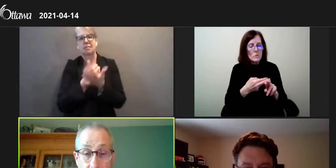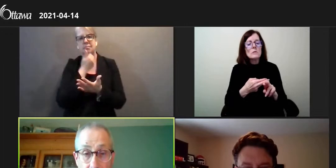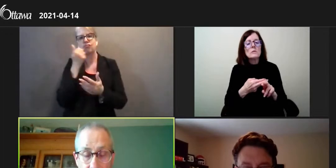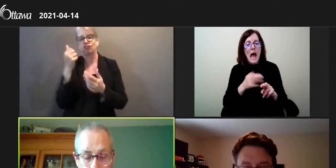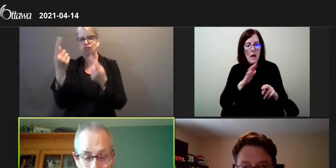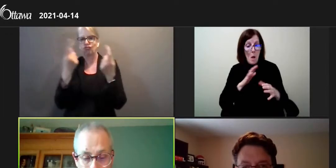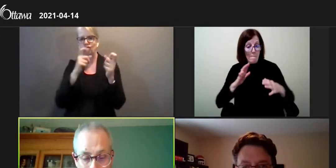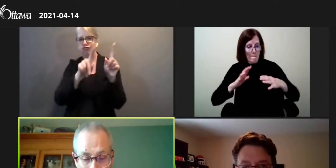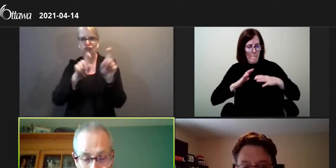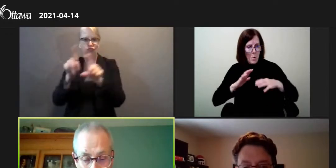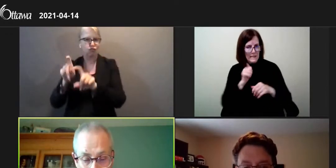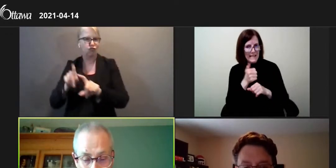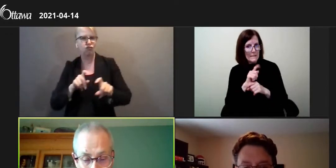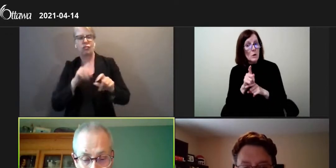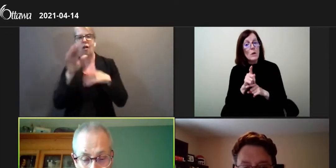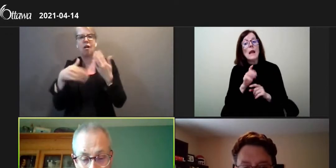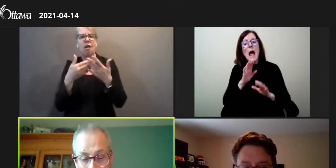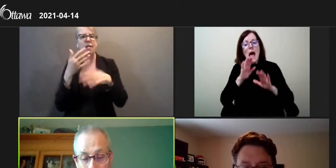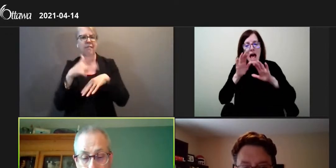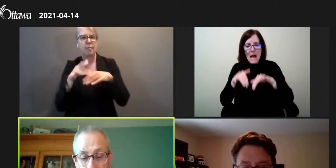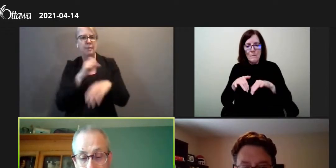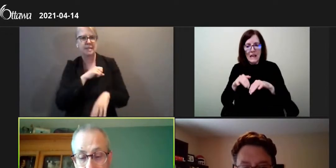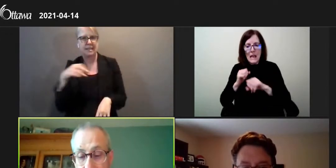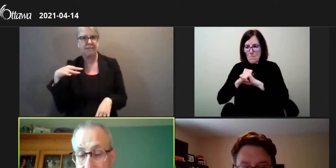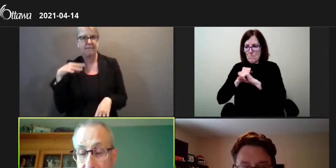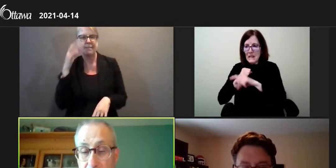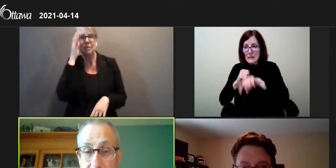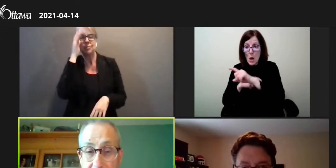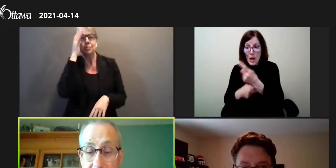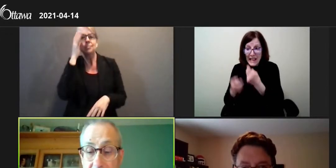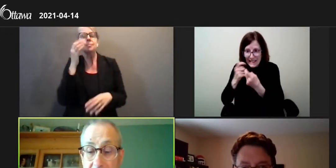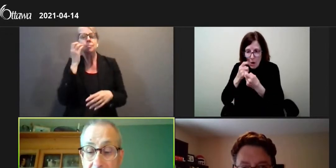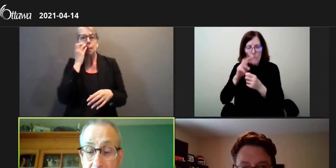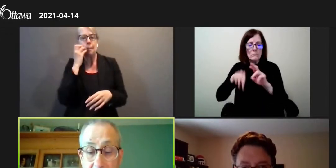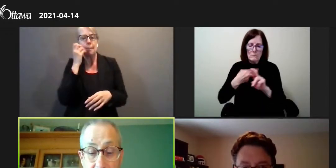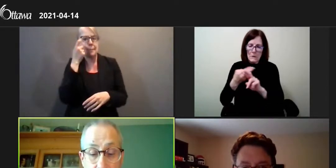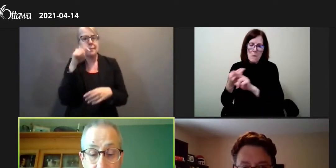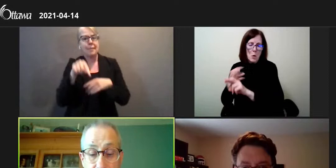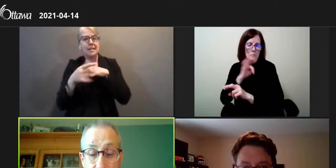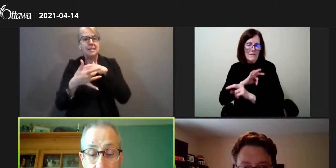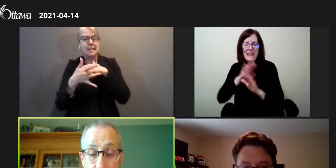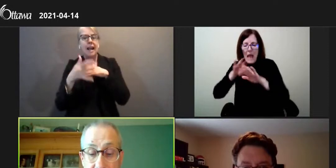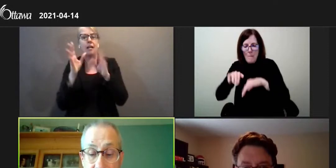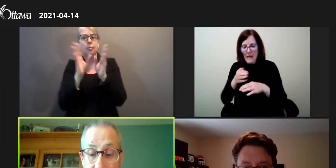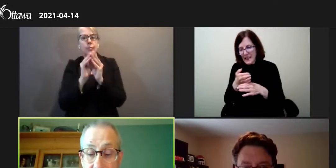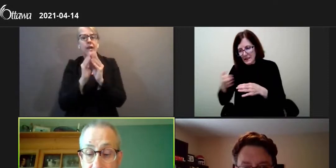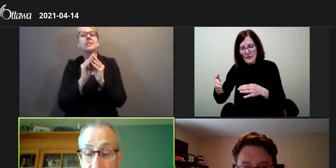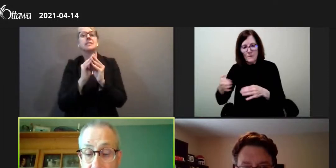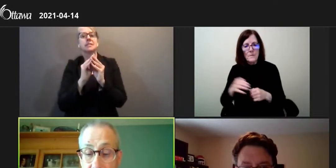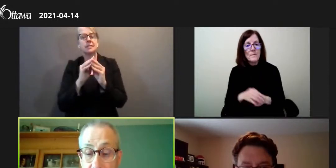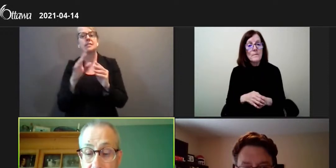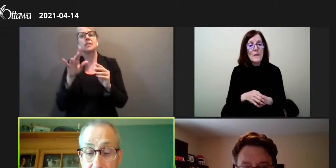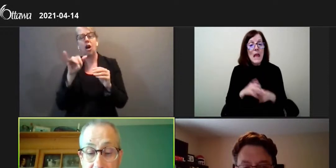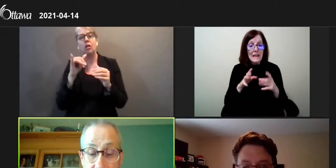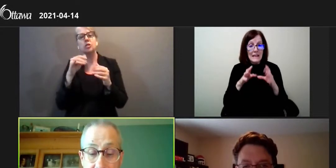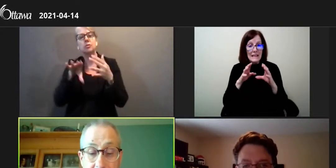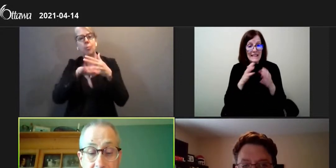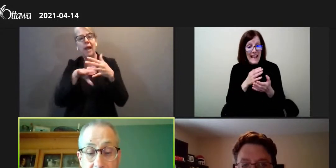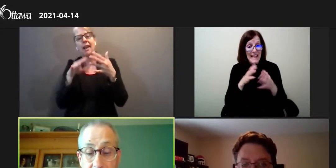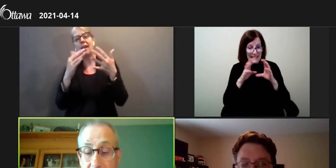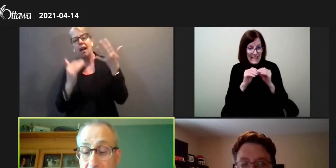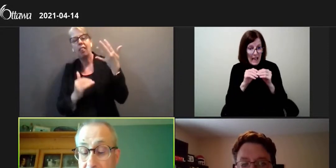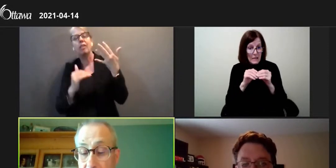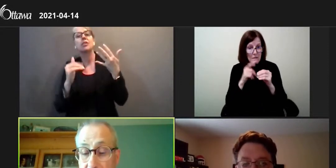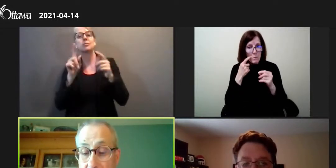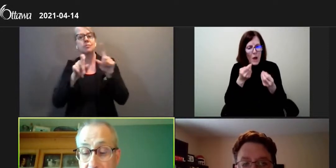to all available staff. This technical briefing, including the post-break question and answer period with media,